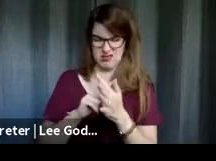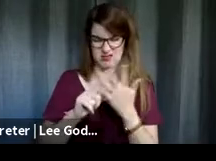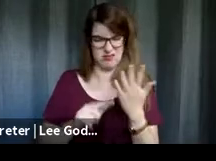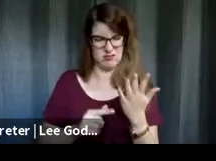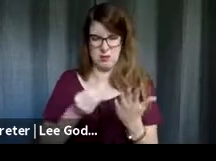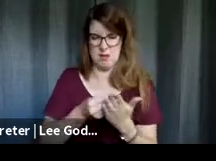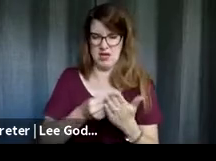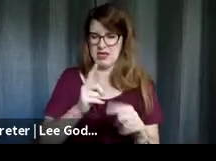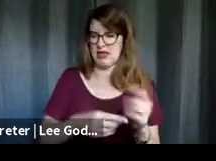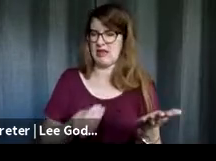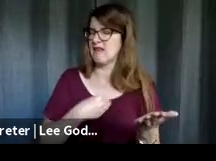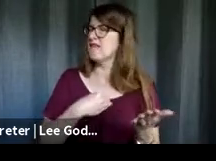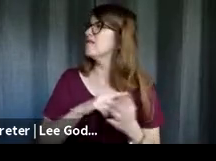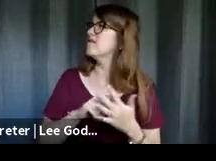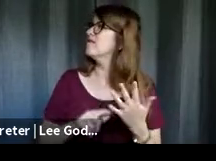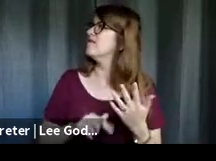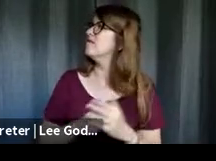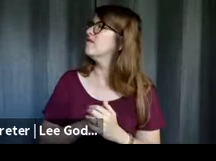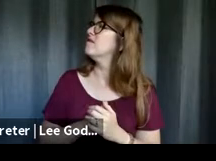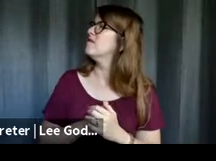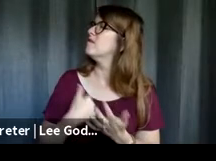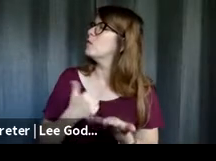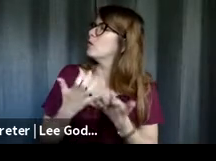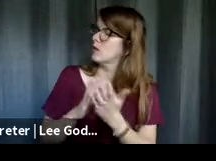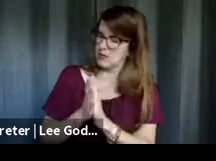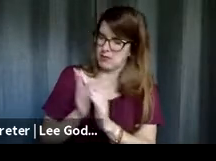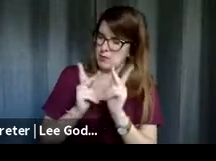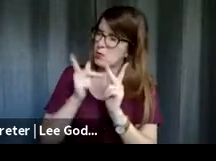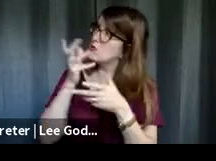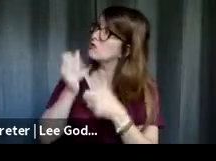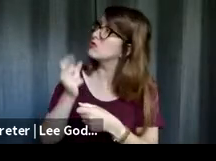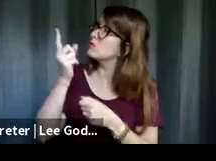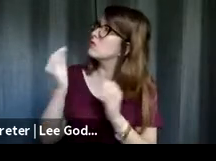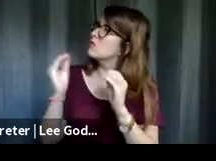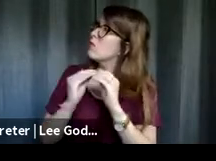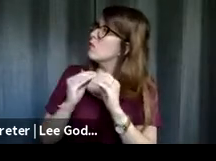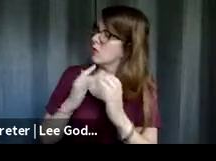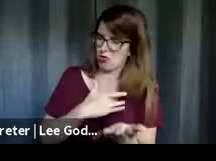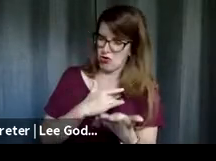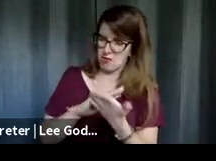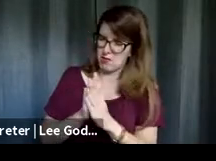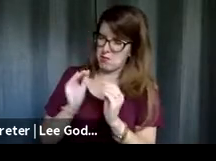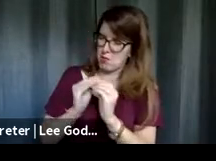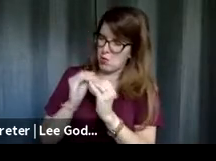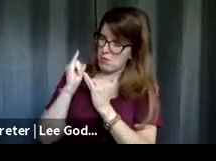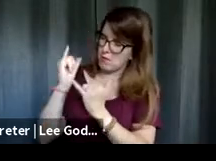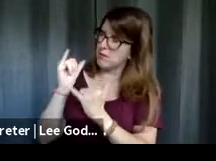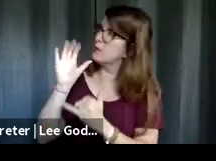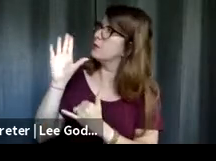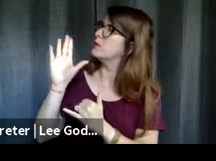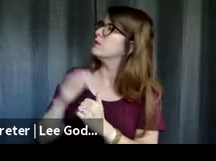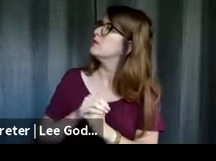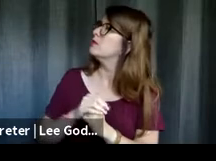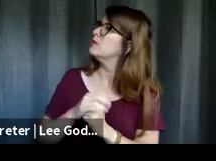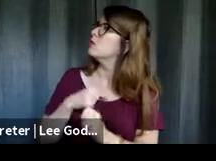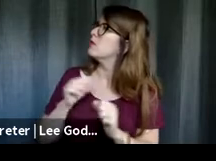give. And so, Lord, we want to be people who trust you more, whose hearts grow more and more like yours, so